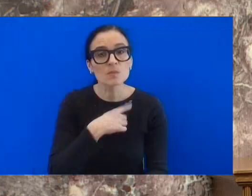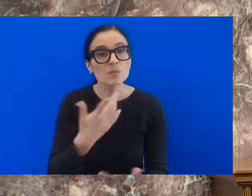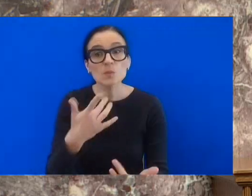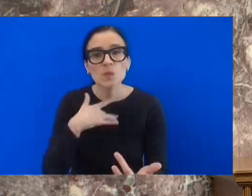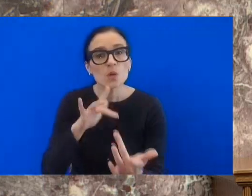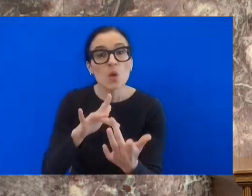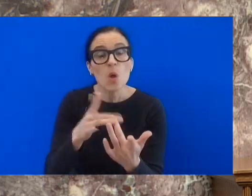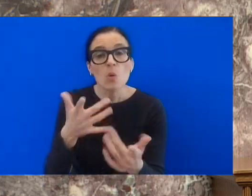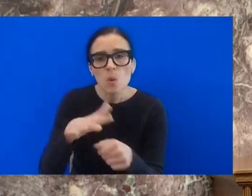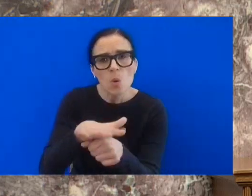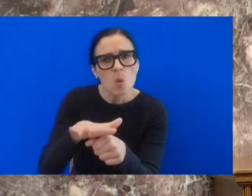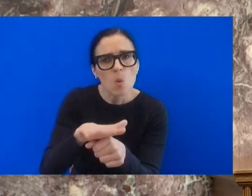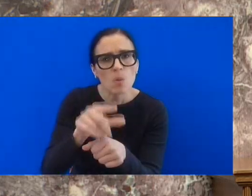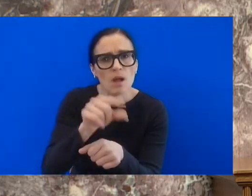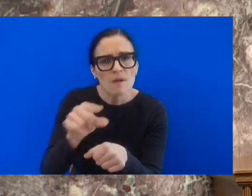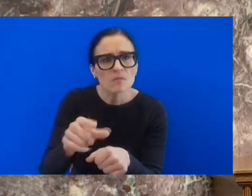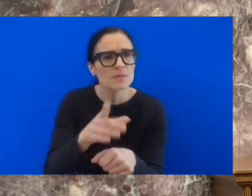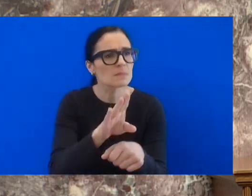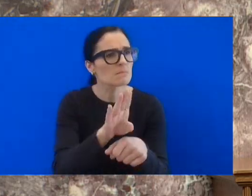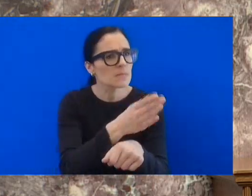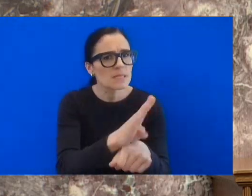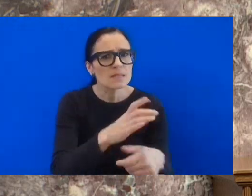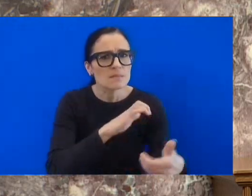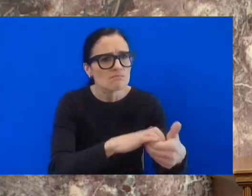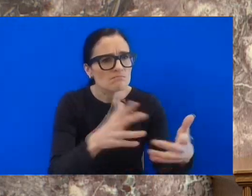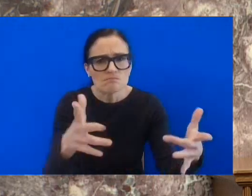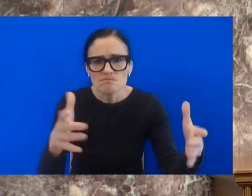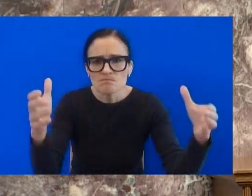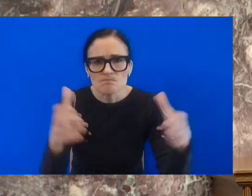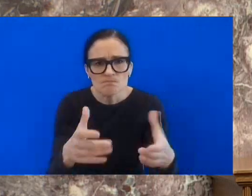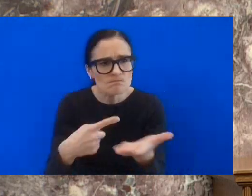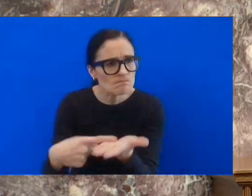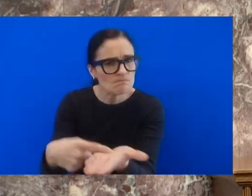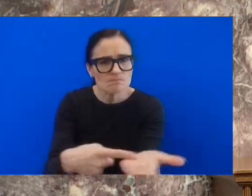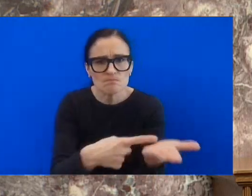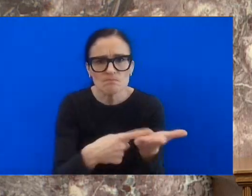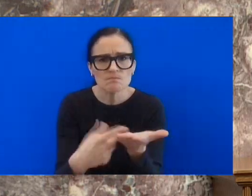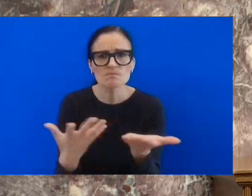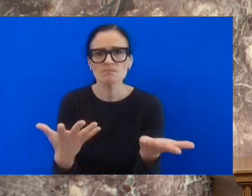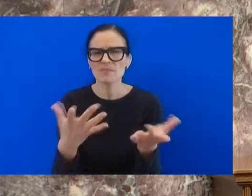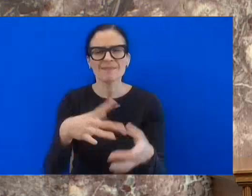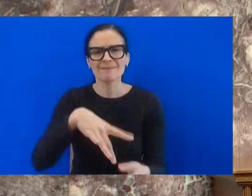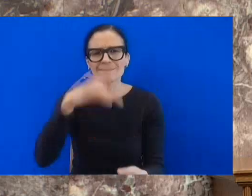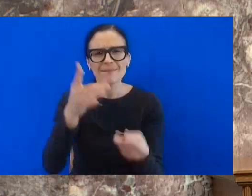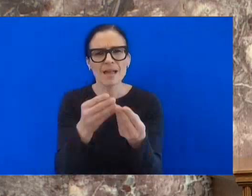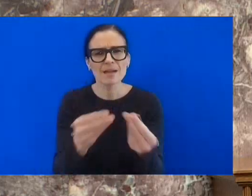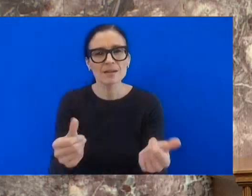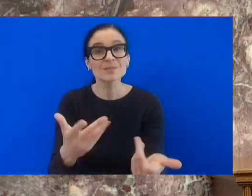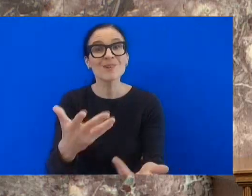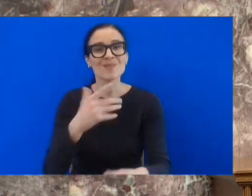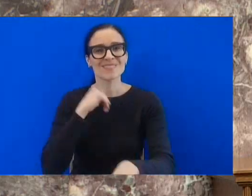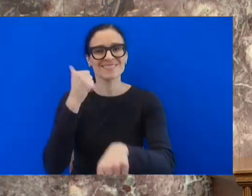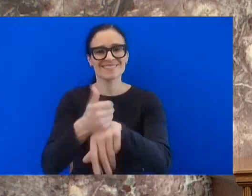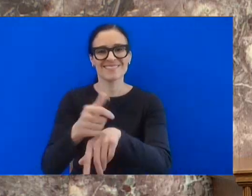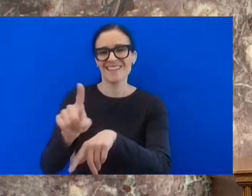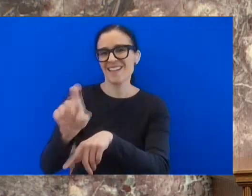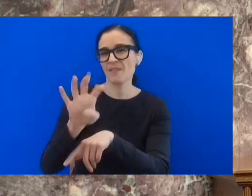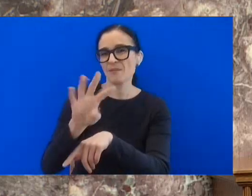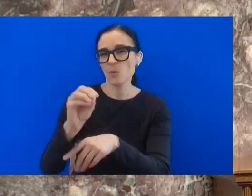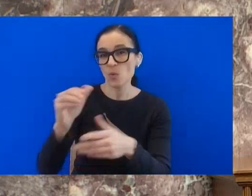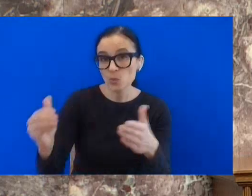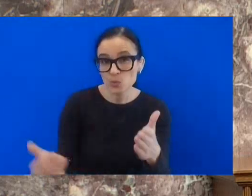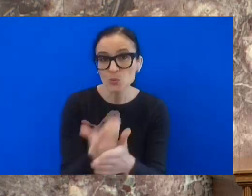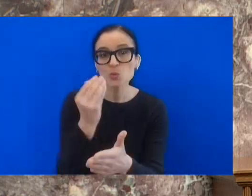let's find solutions. 140 brand new units of housing coming online, Honourable Speaker. We have one person left at Moxon